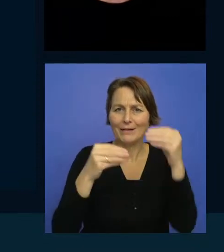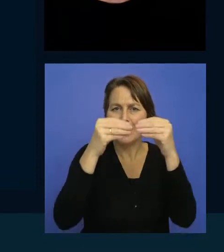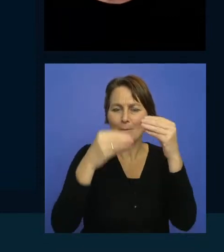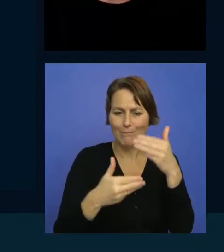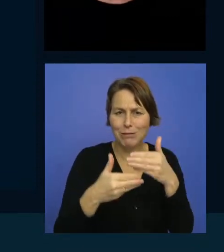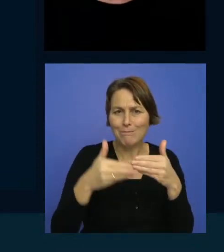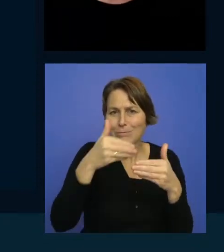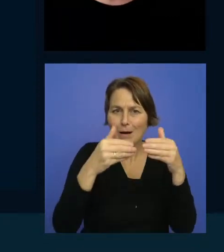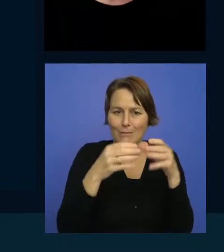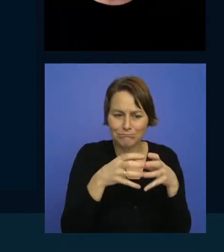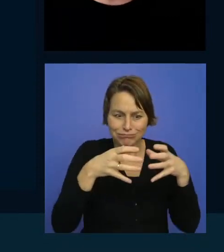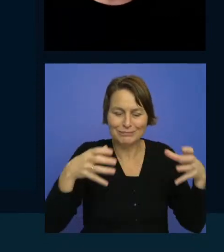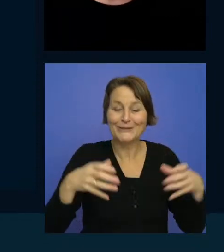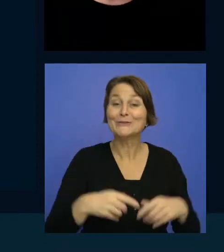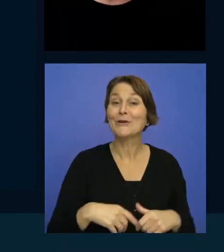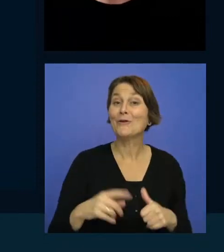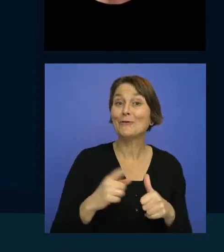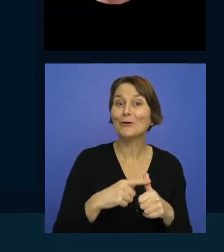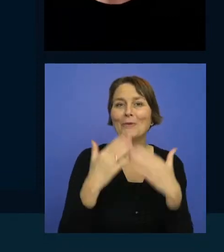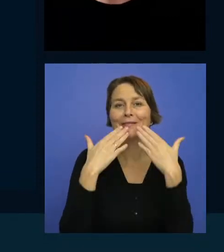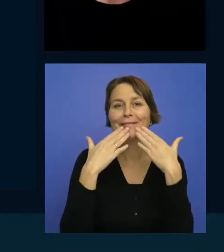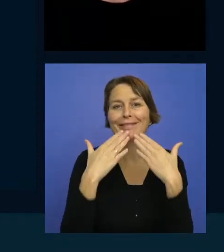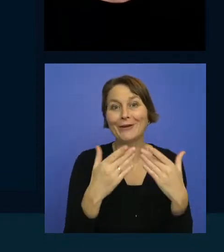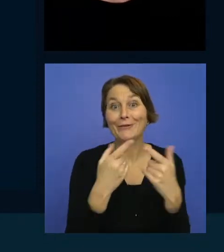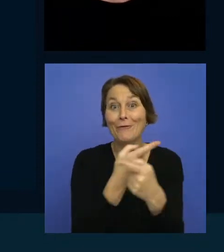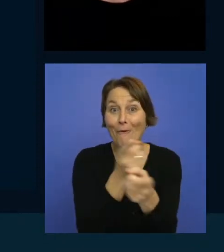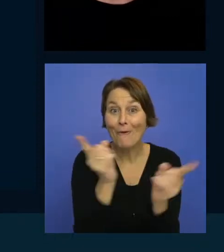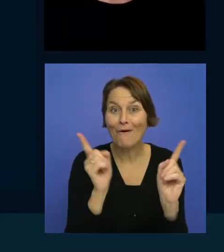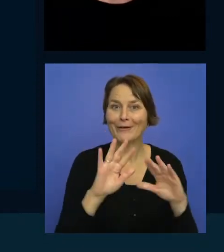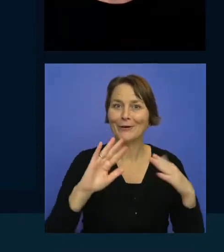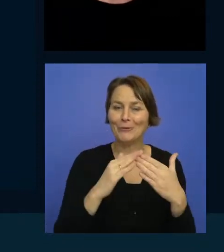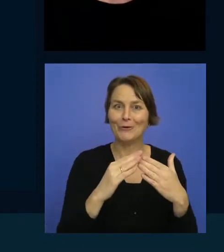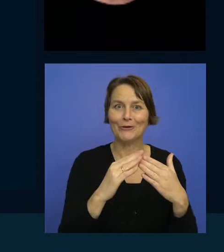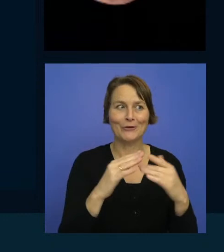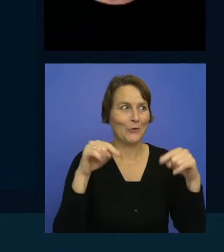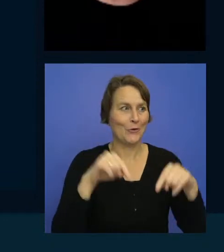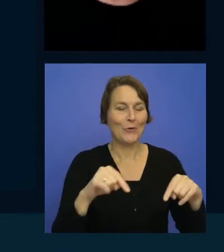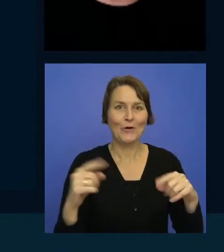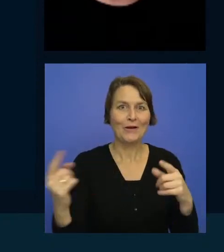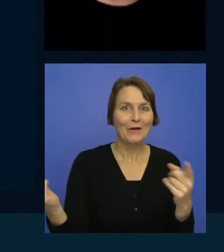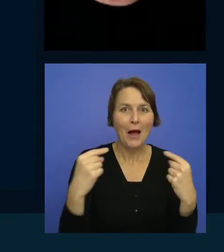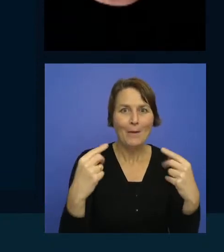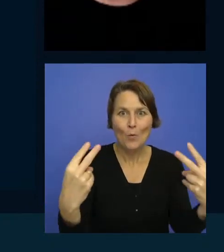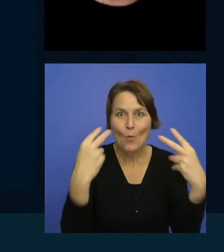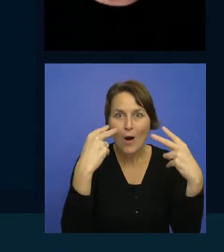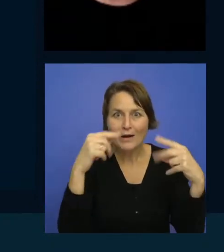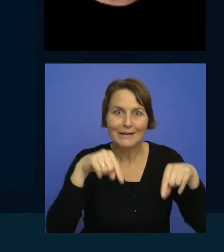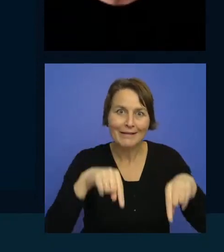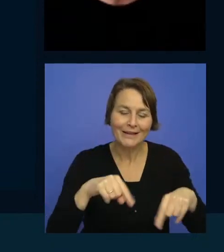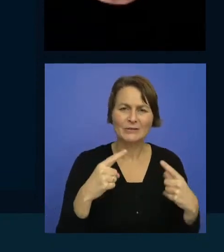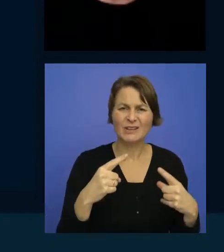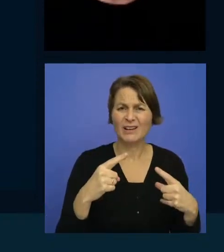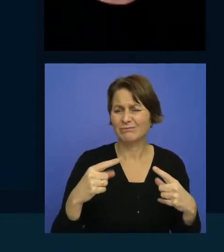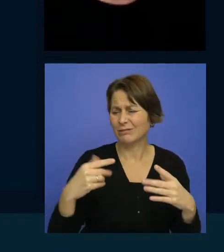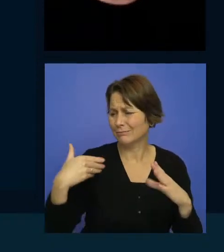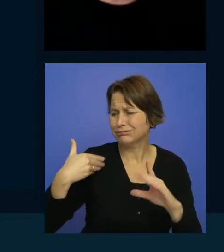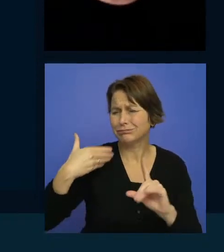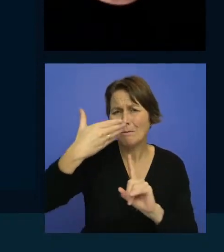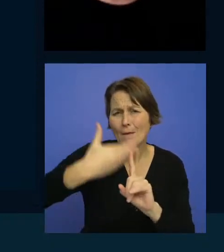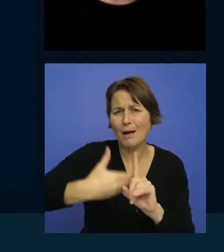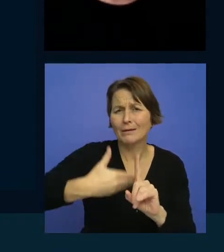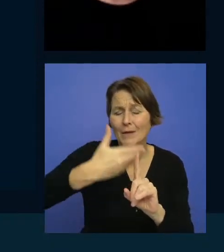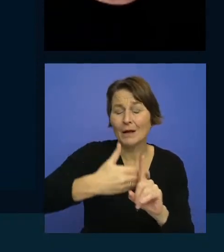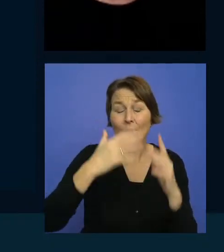you to this community. You're coming together. I mean, it's just been such a challenging time over the last multiple months because of COVID.